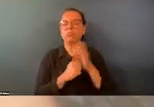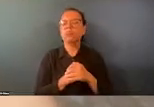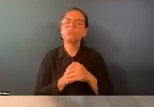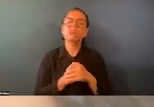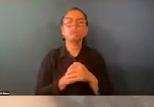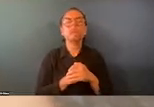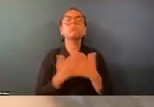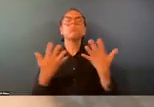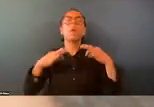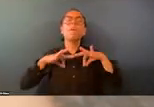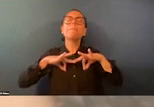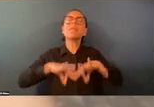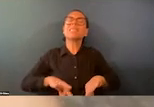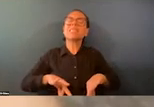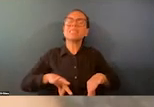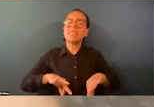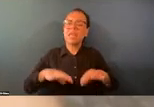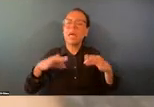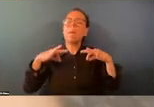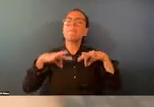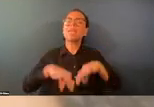representative from Ministry of